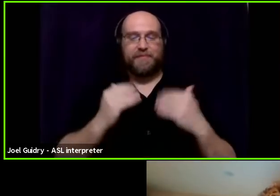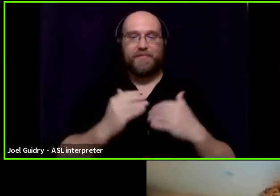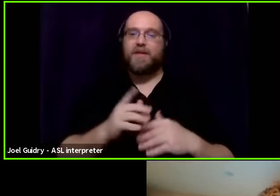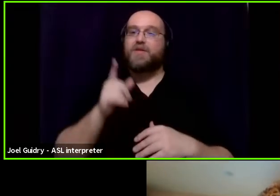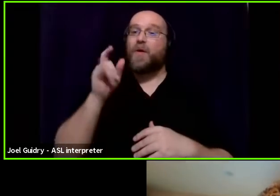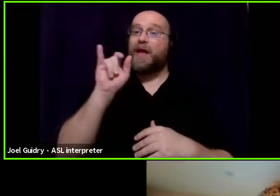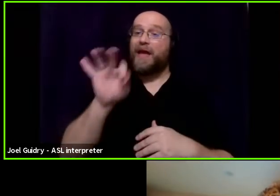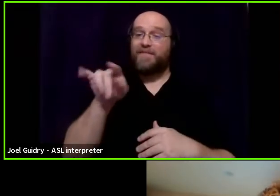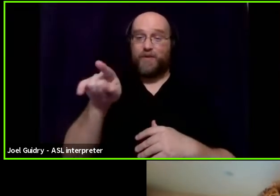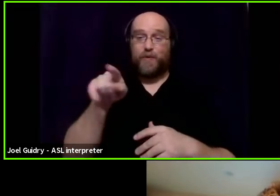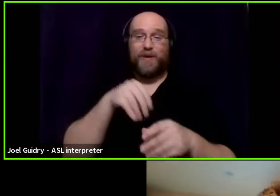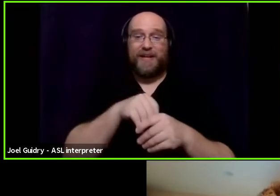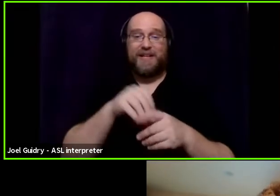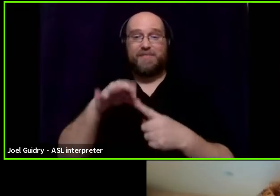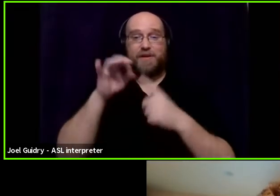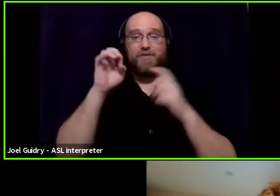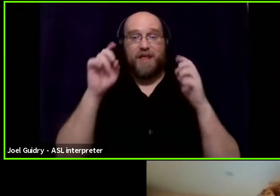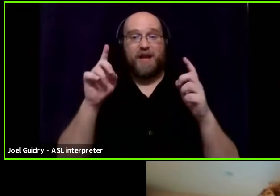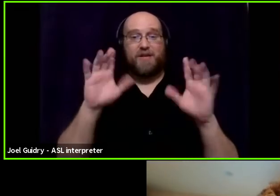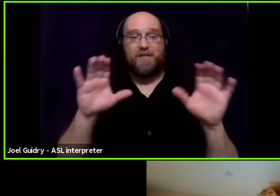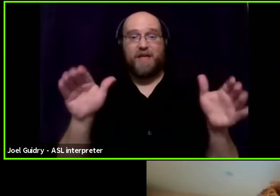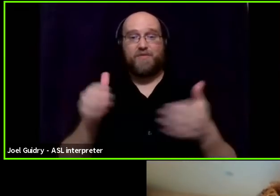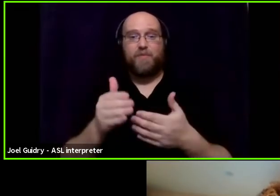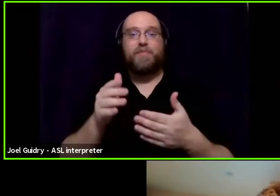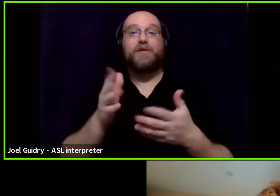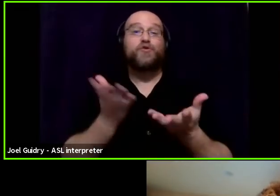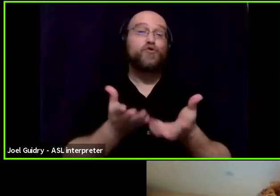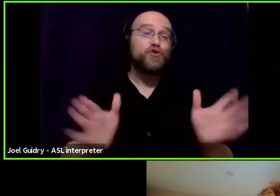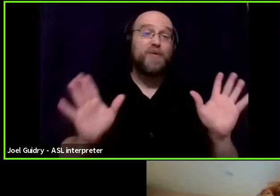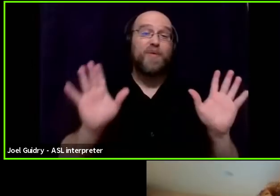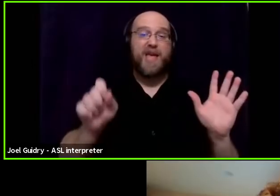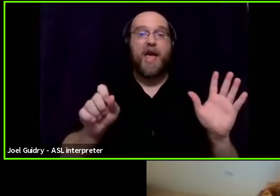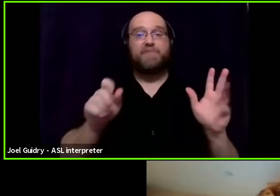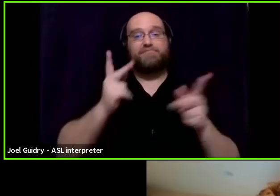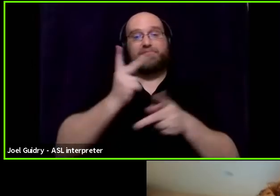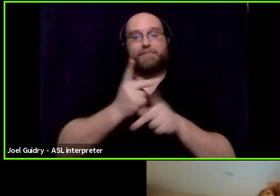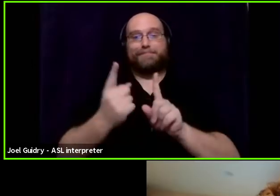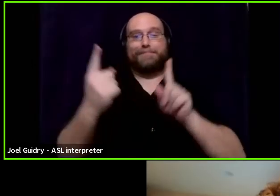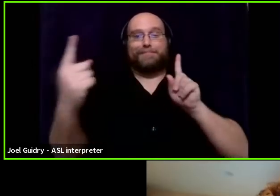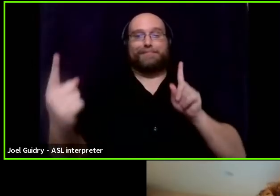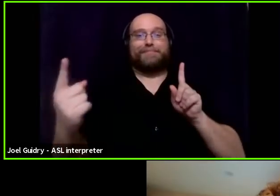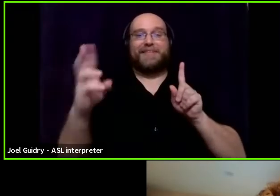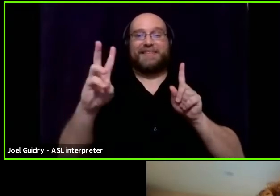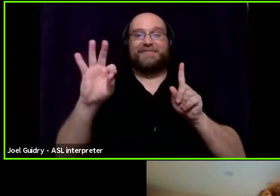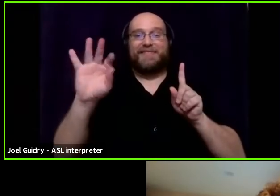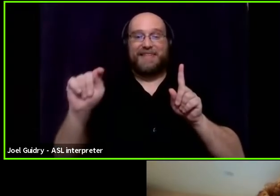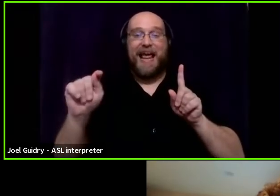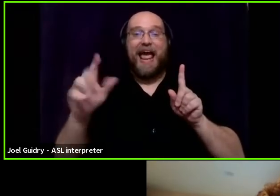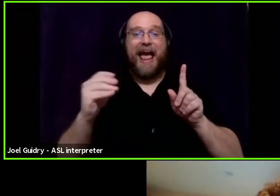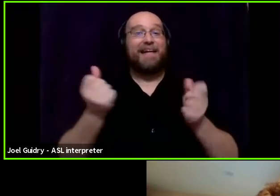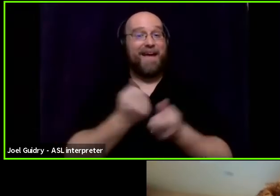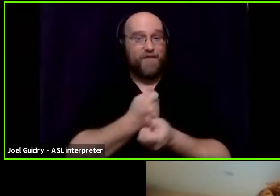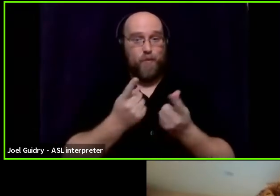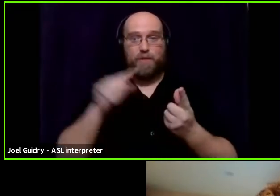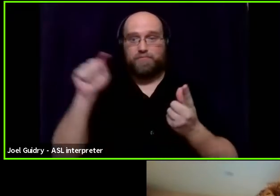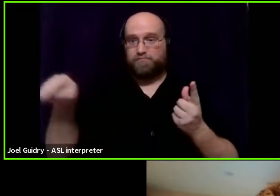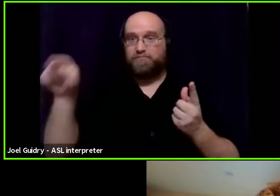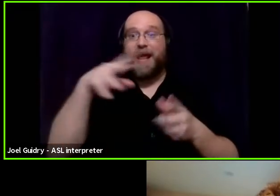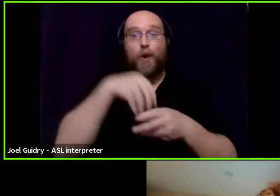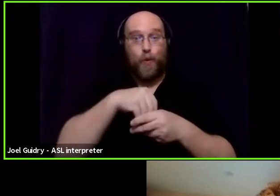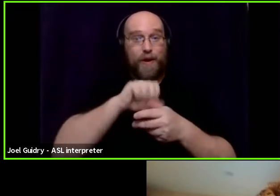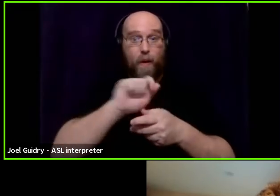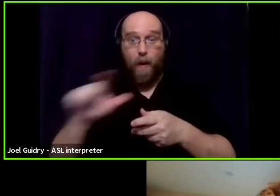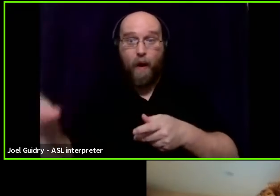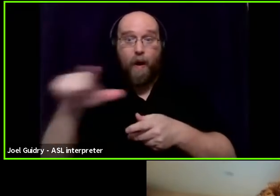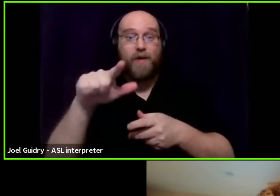you can generally maintain 6 feet and everybody, including all the students, can wear a mask, then you would